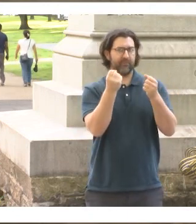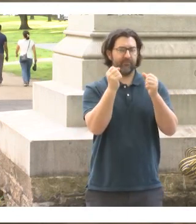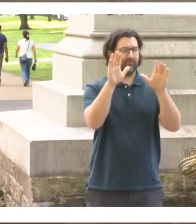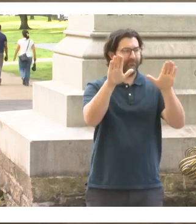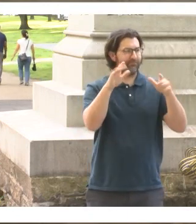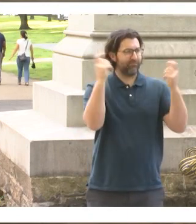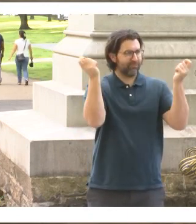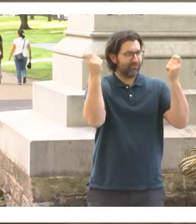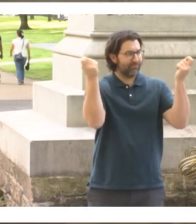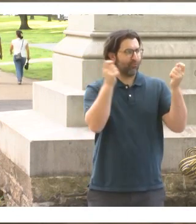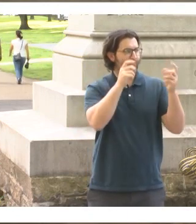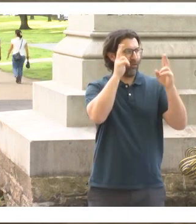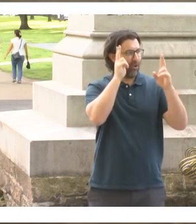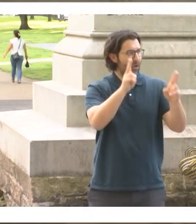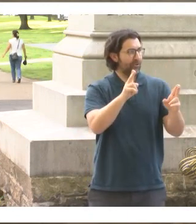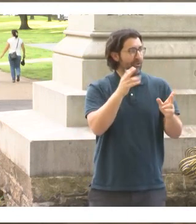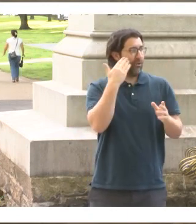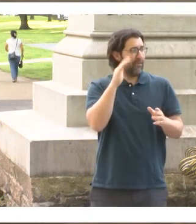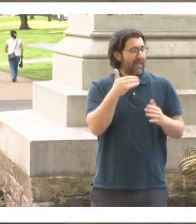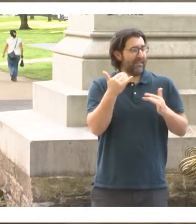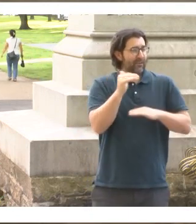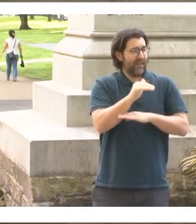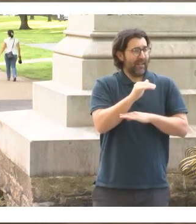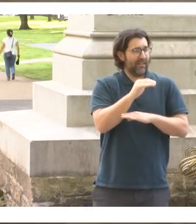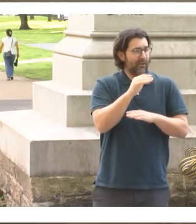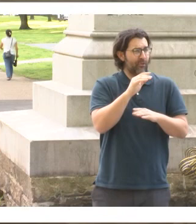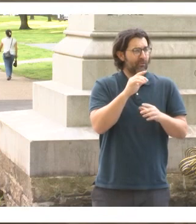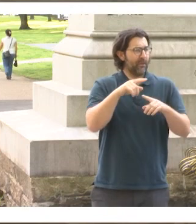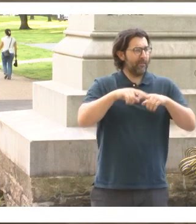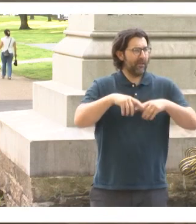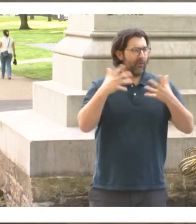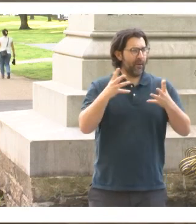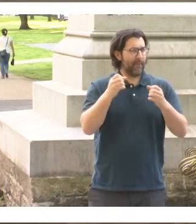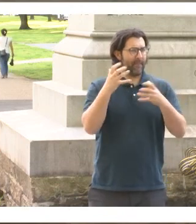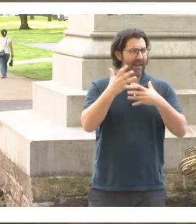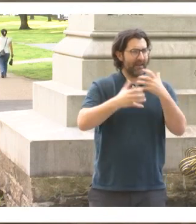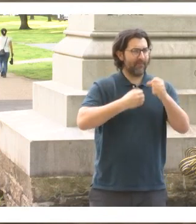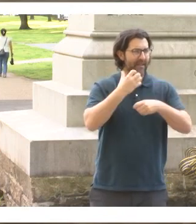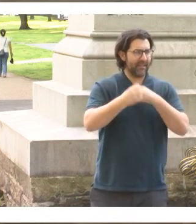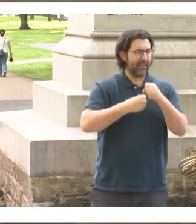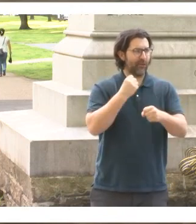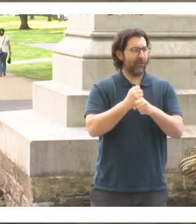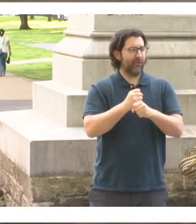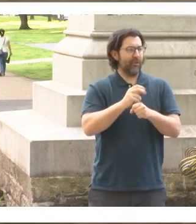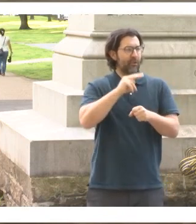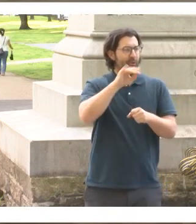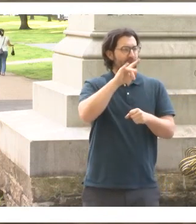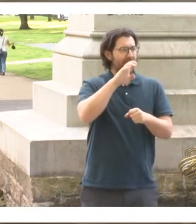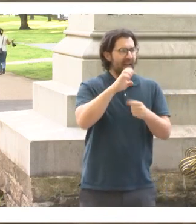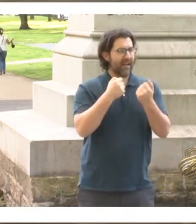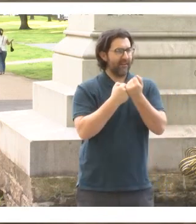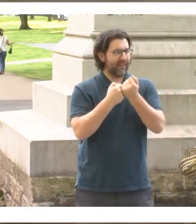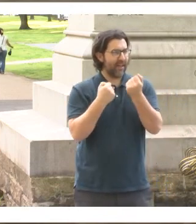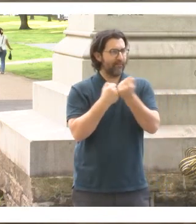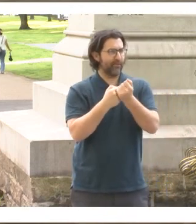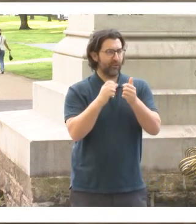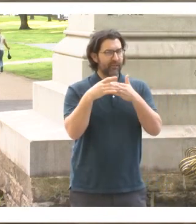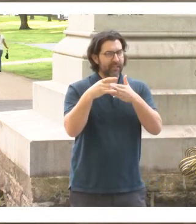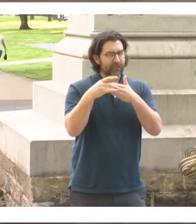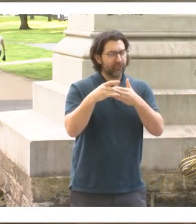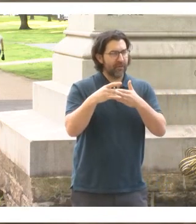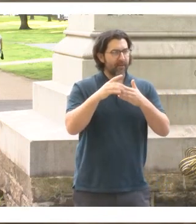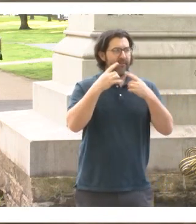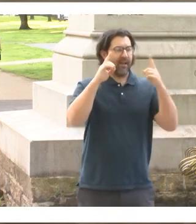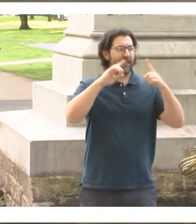We must not forget that tonight is the result of decades of Northside resident leadership and advocacy that led to the